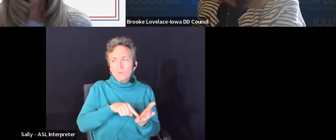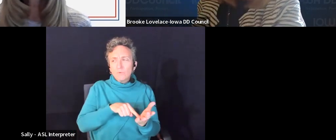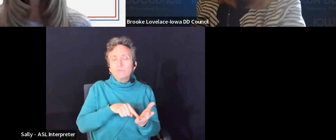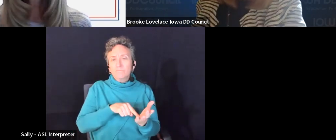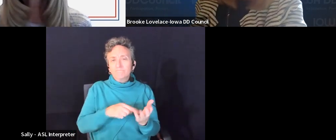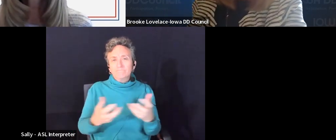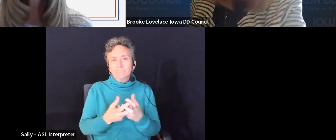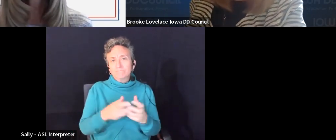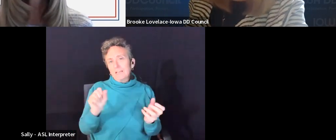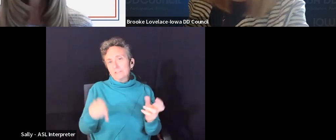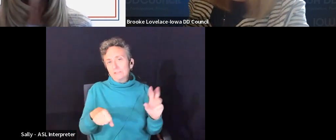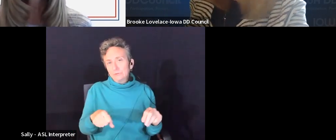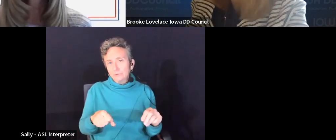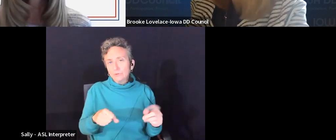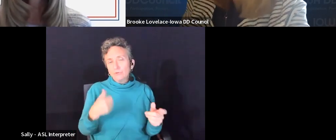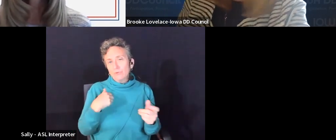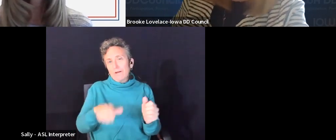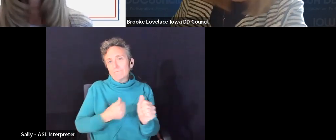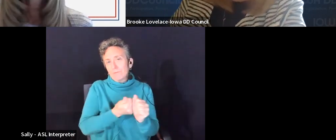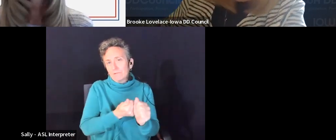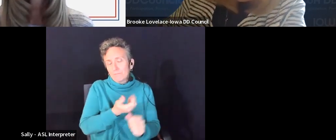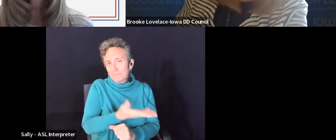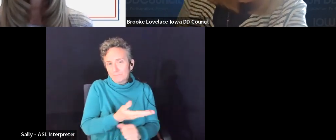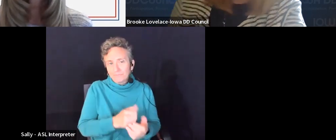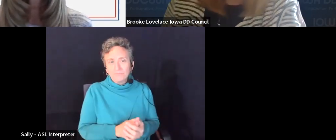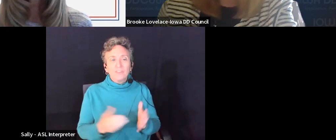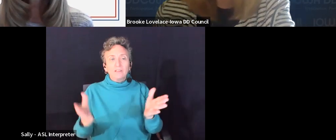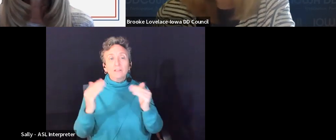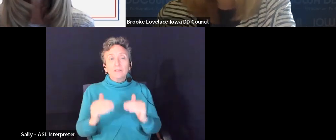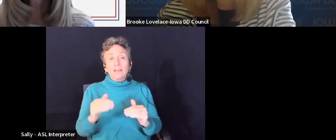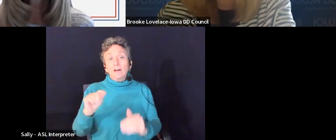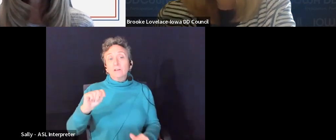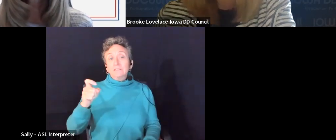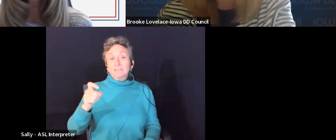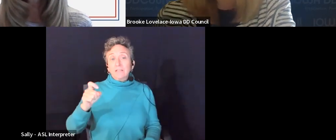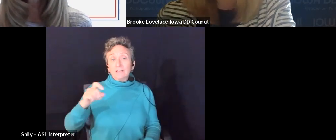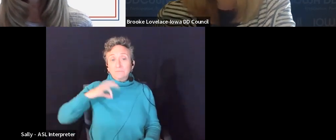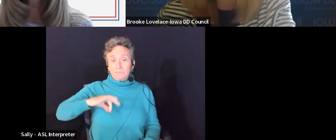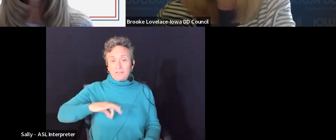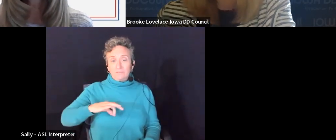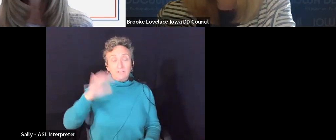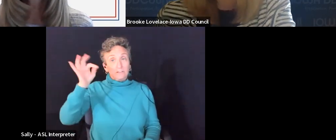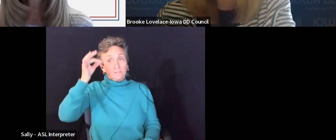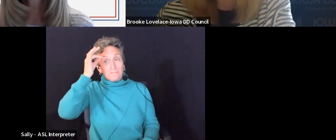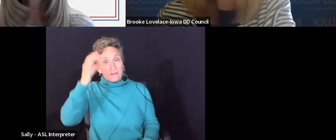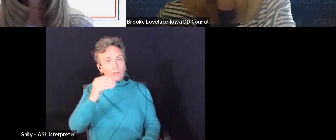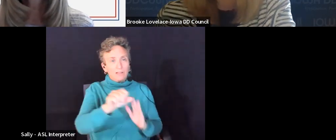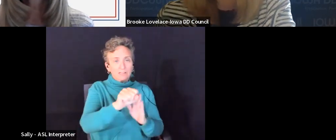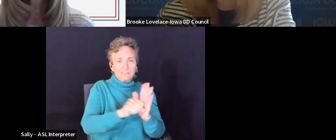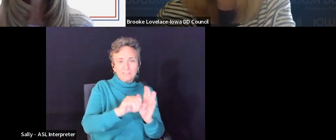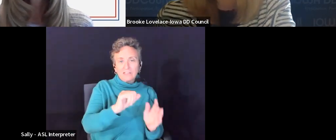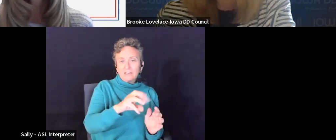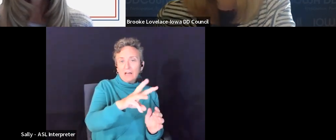All right, so we're going to talk a little bit about tax benefits. There are both federal and, for Iowa taxpayers, state